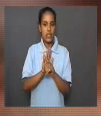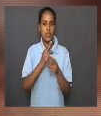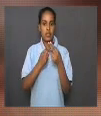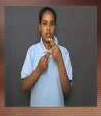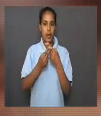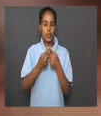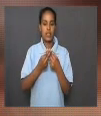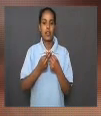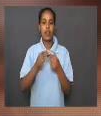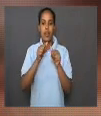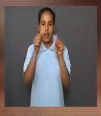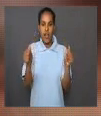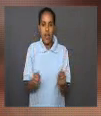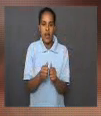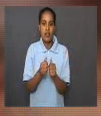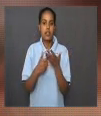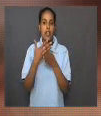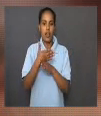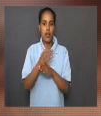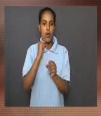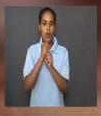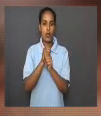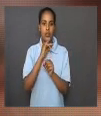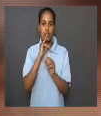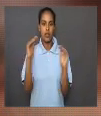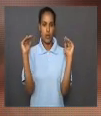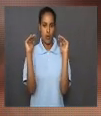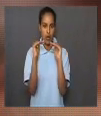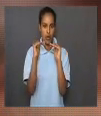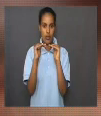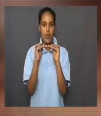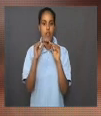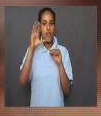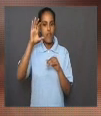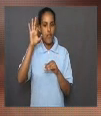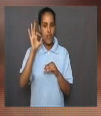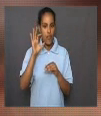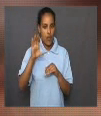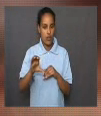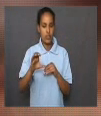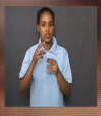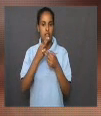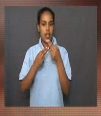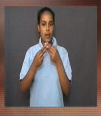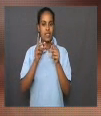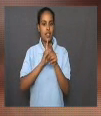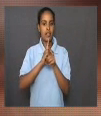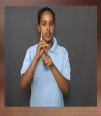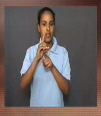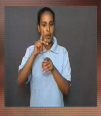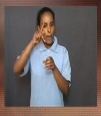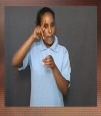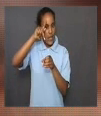times area, then work is equal to force times the distance the